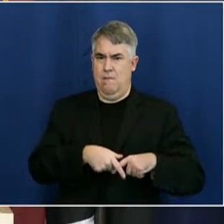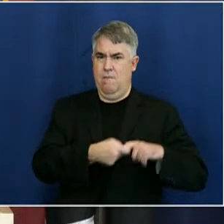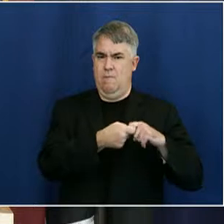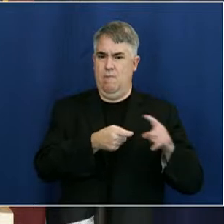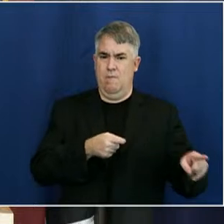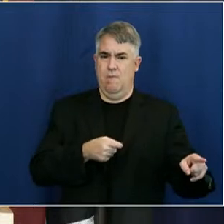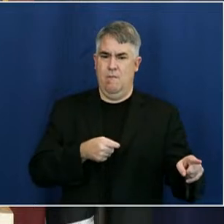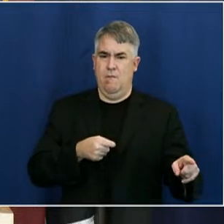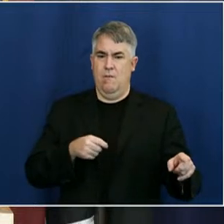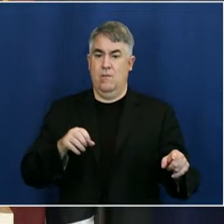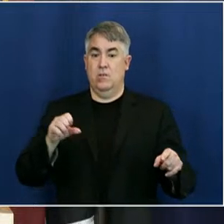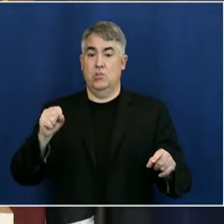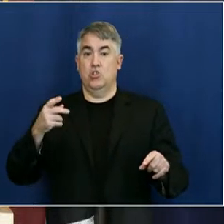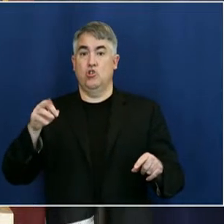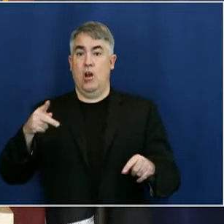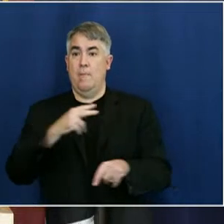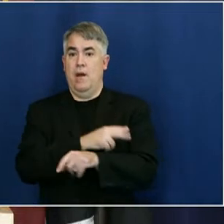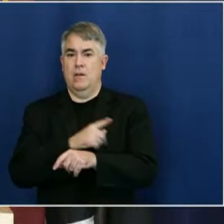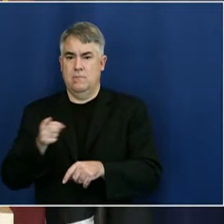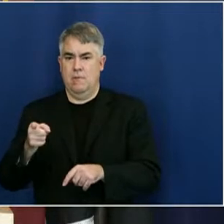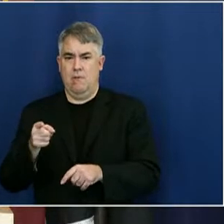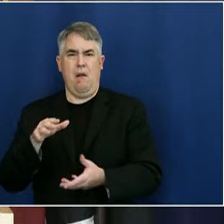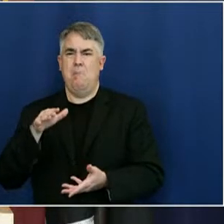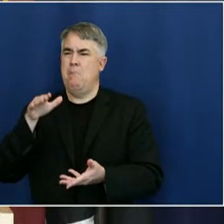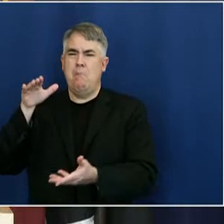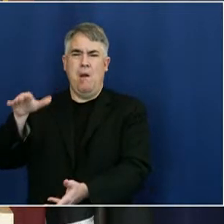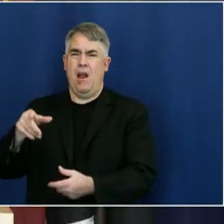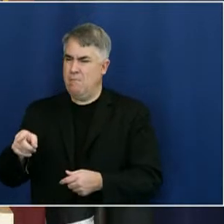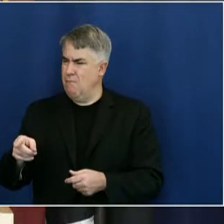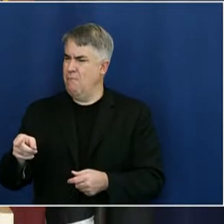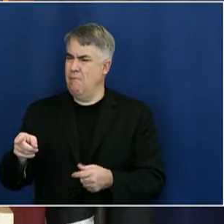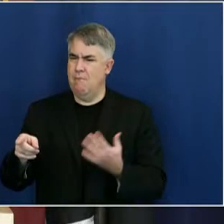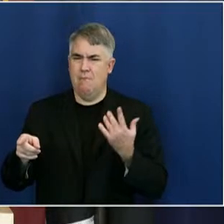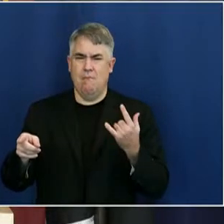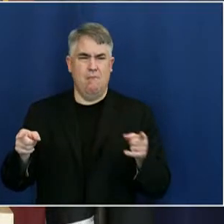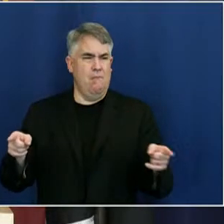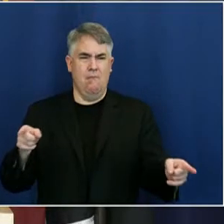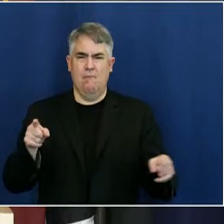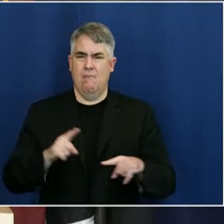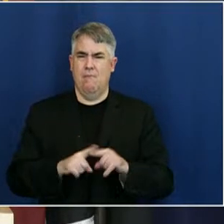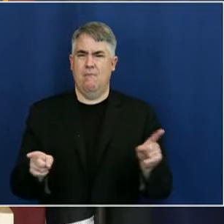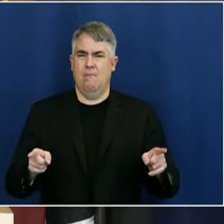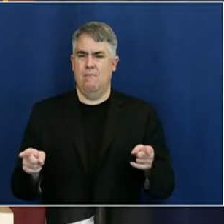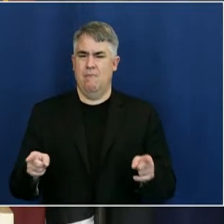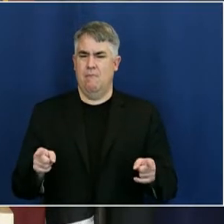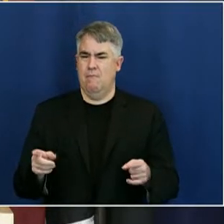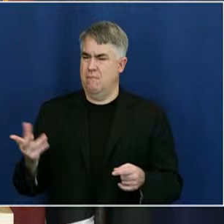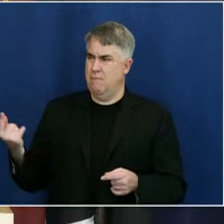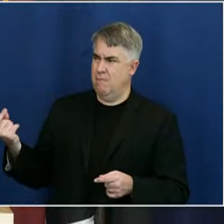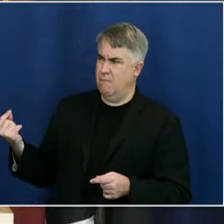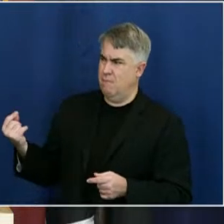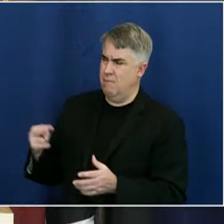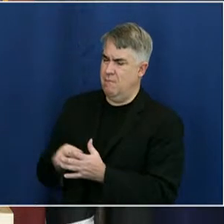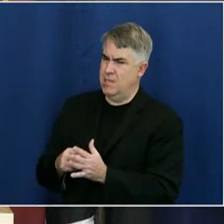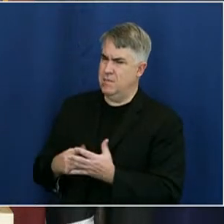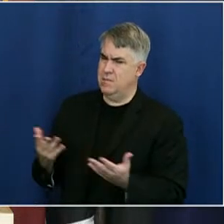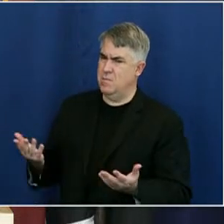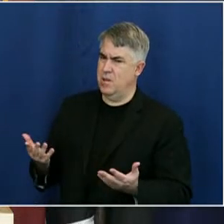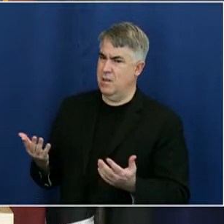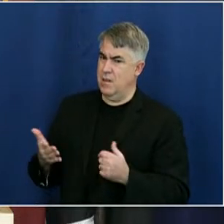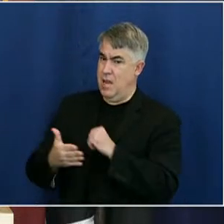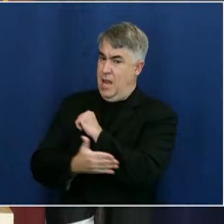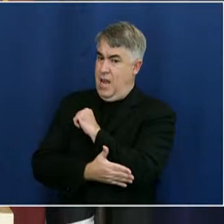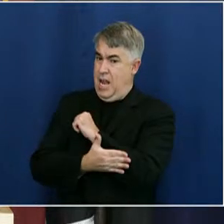sudden influx of doses. I think there's a perception in the public that the county basically gets doses and